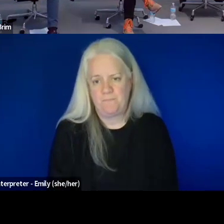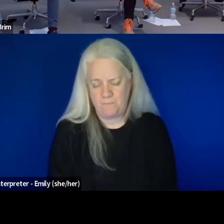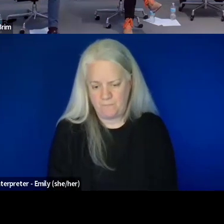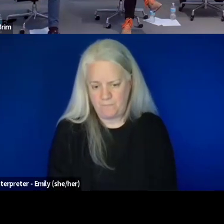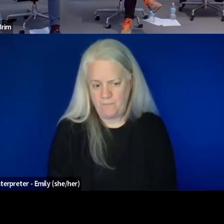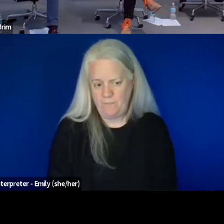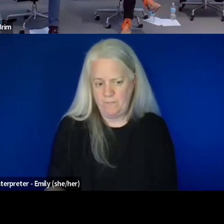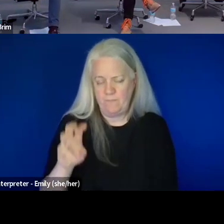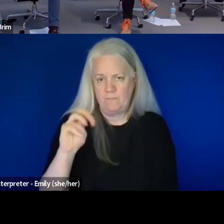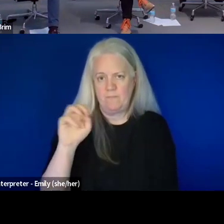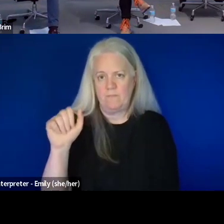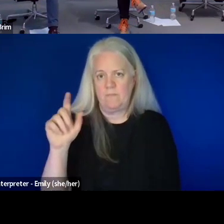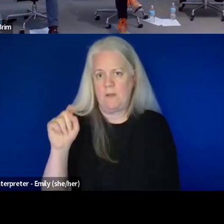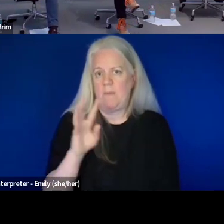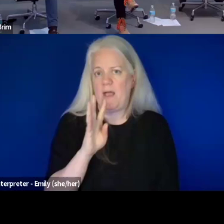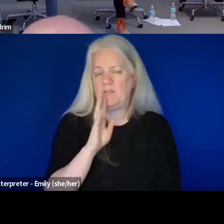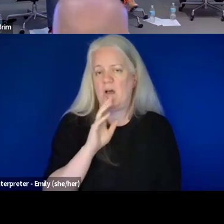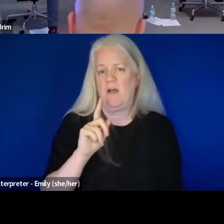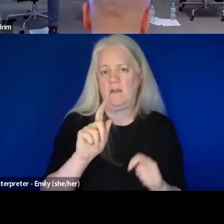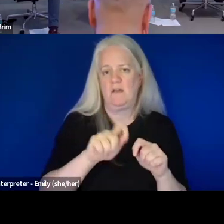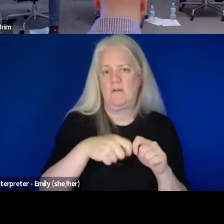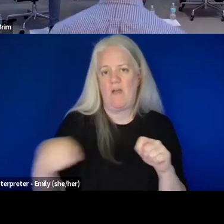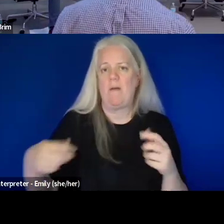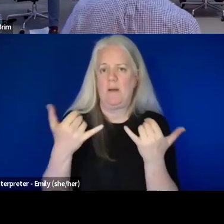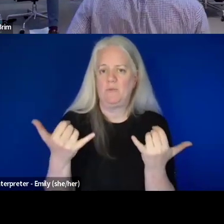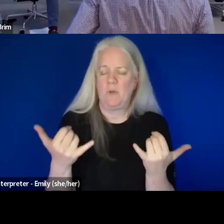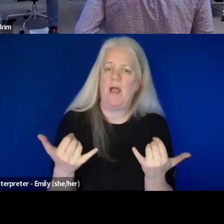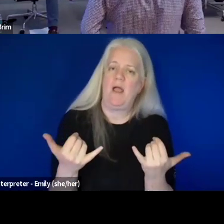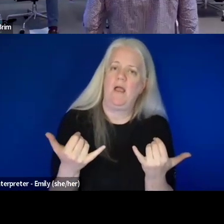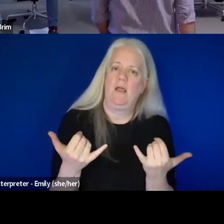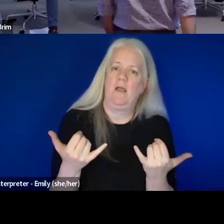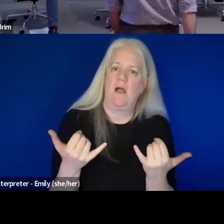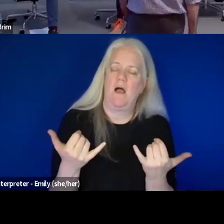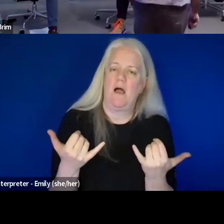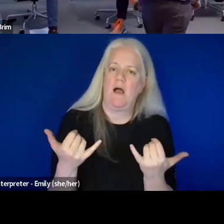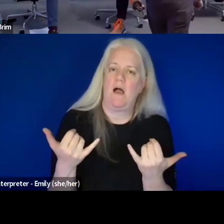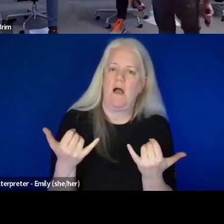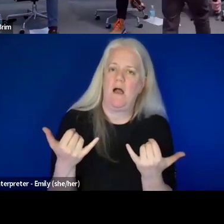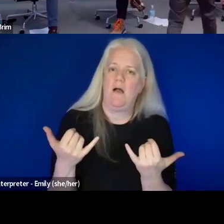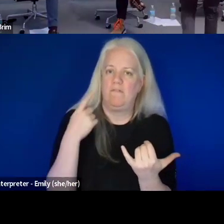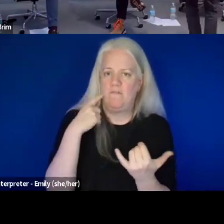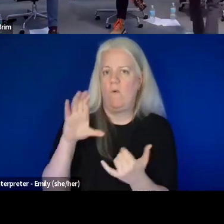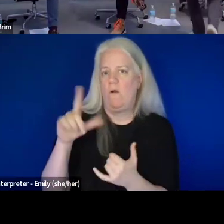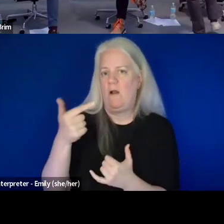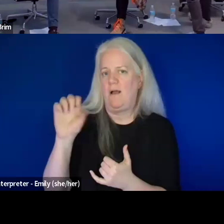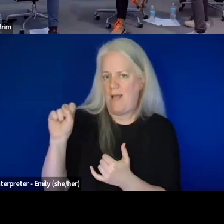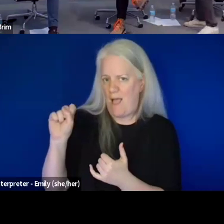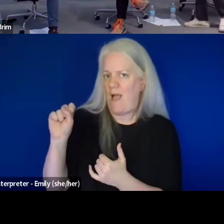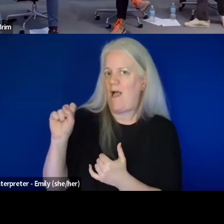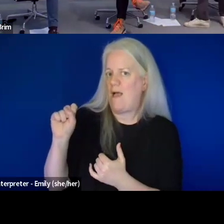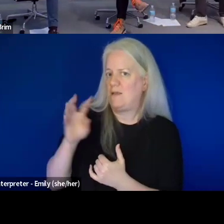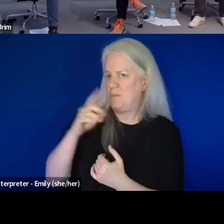As we wrap up today, I just want to say on behalf of CLAGS, but I know I speak for the consortium and for Elie